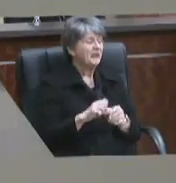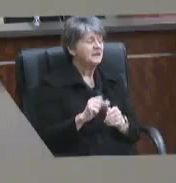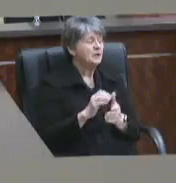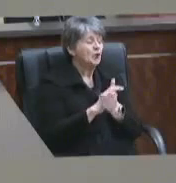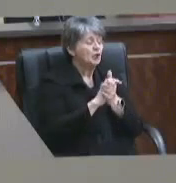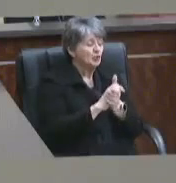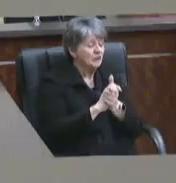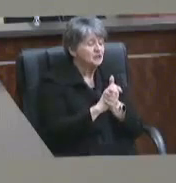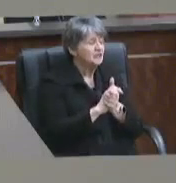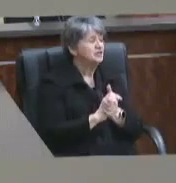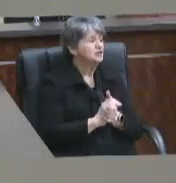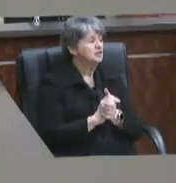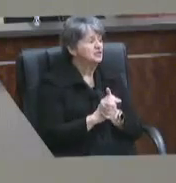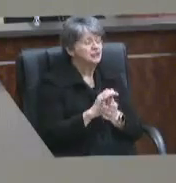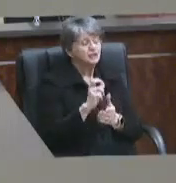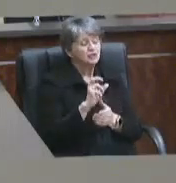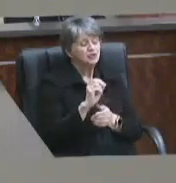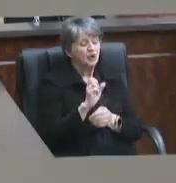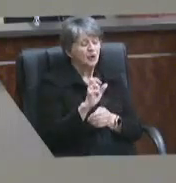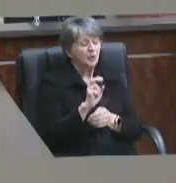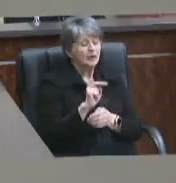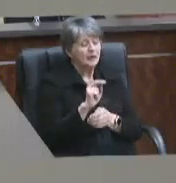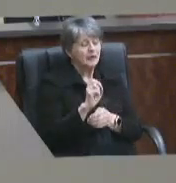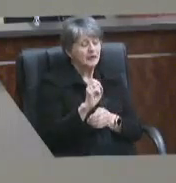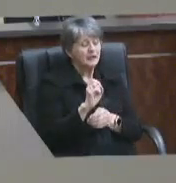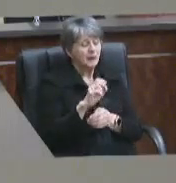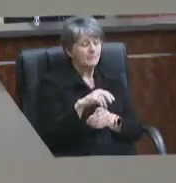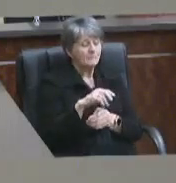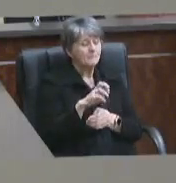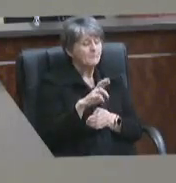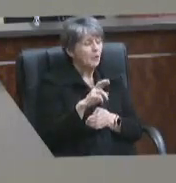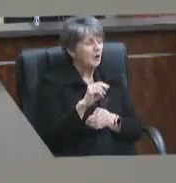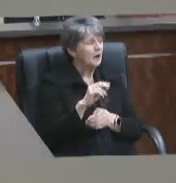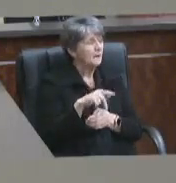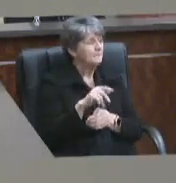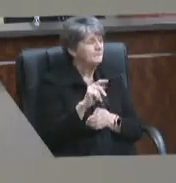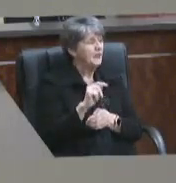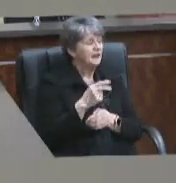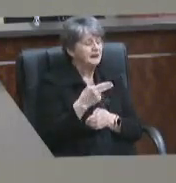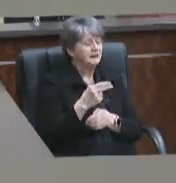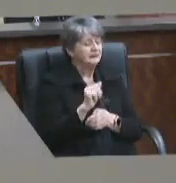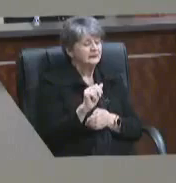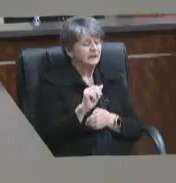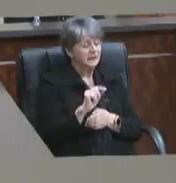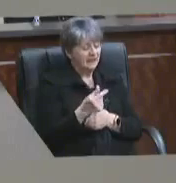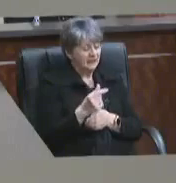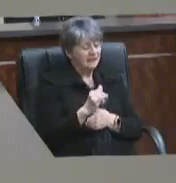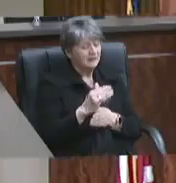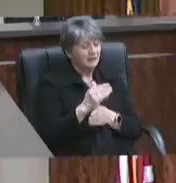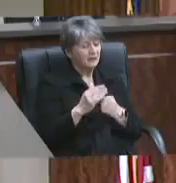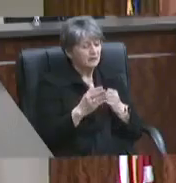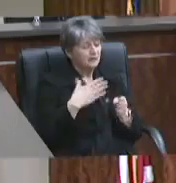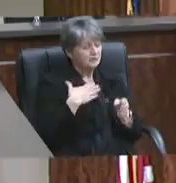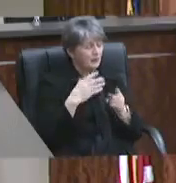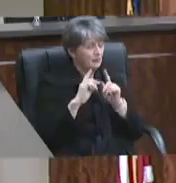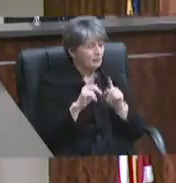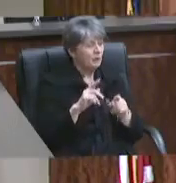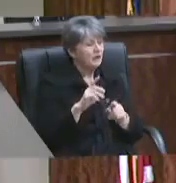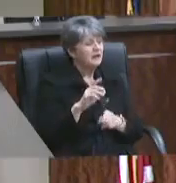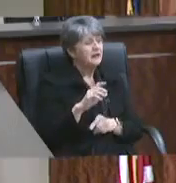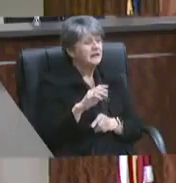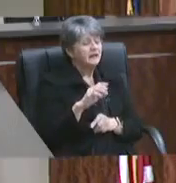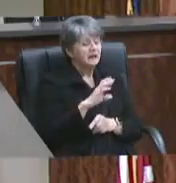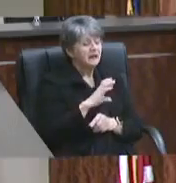congratulations to Joanne Barr and Pat Haig on another great event. That concludes my minutes, Mr. President. Thank you, Councilman DeWalt.